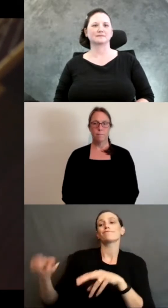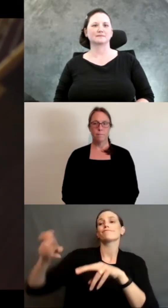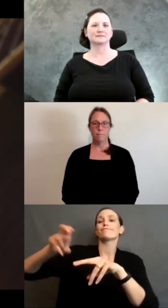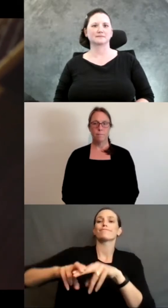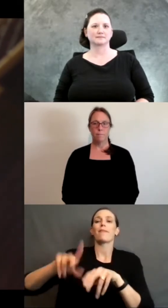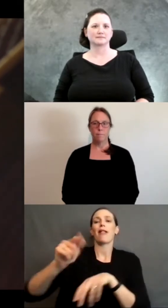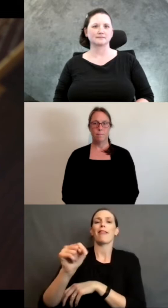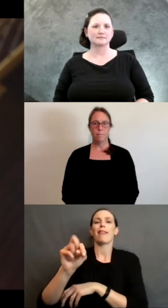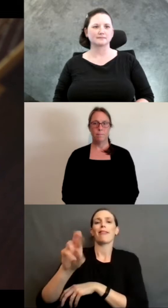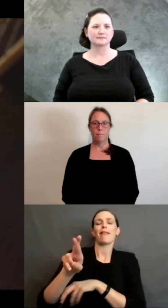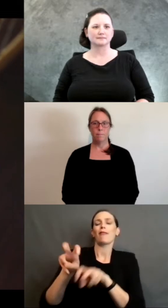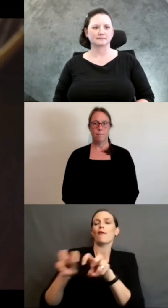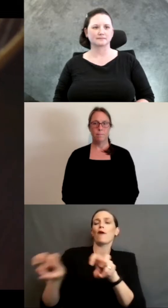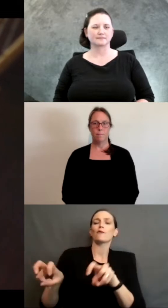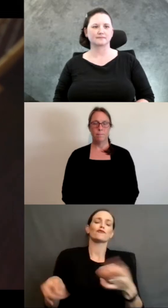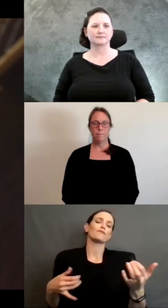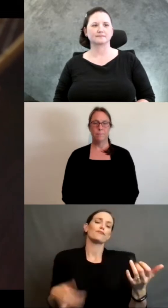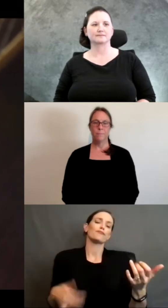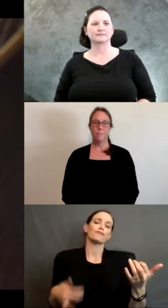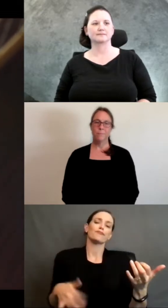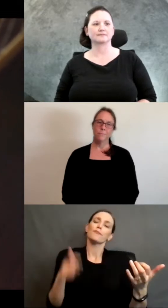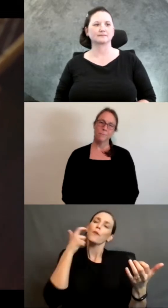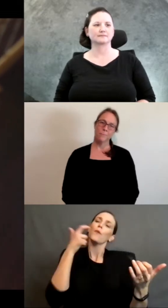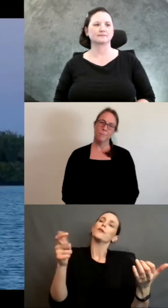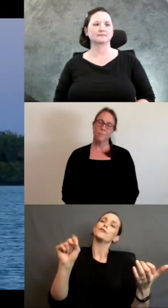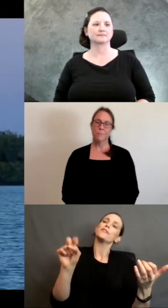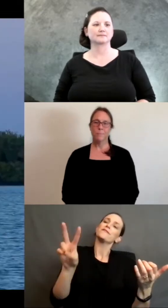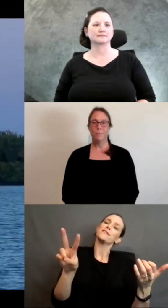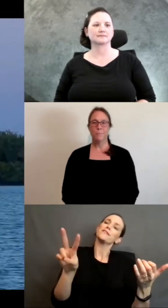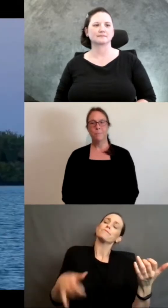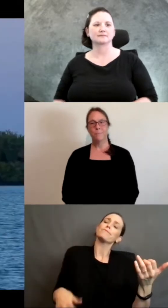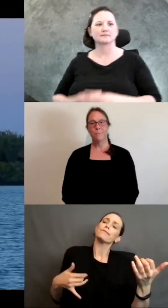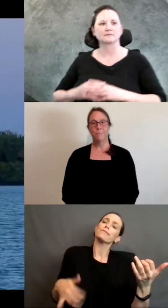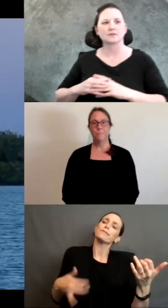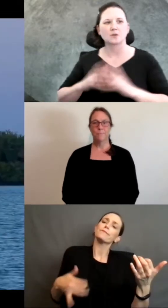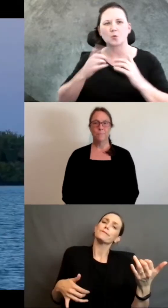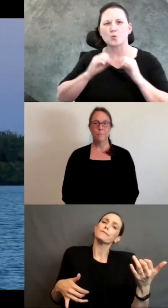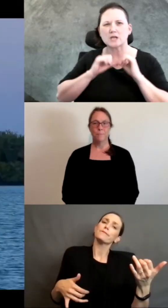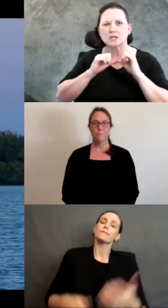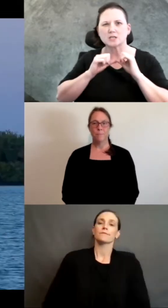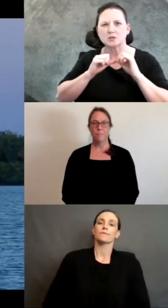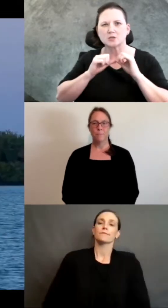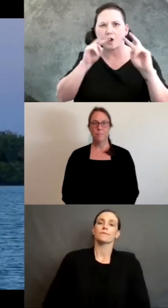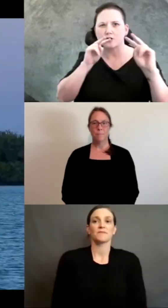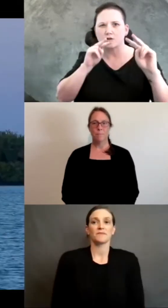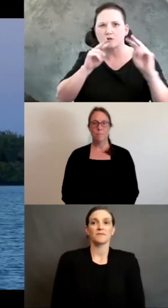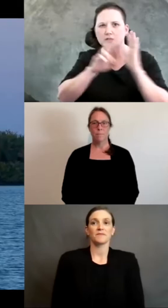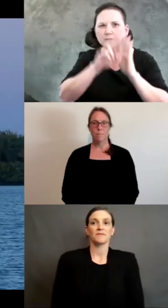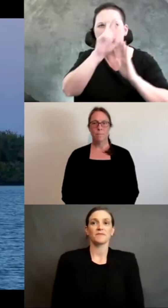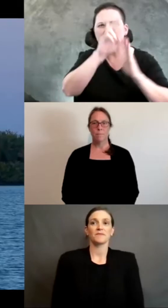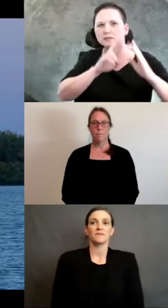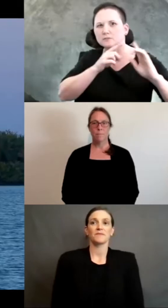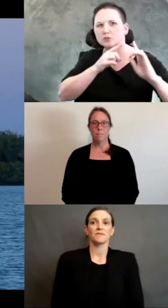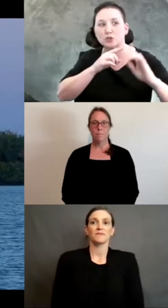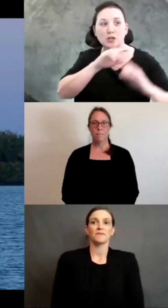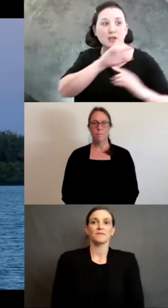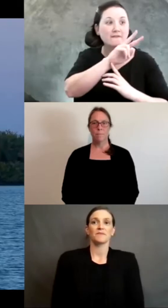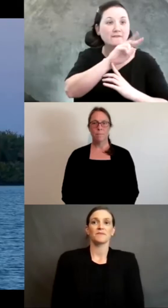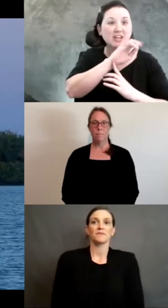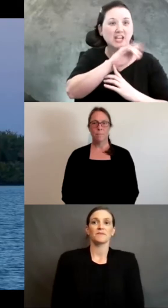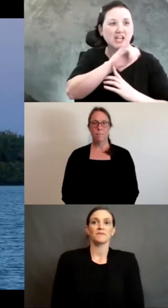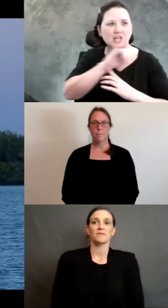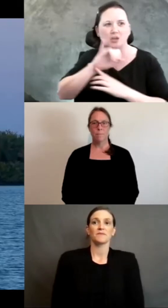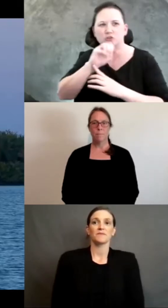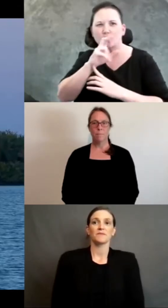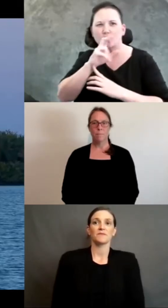guitar and watching the TV. Historic Destiny space mission. Vicky Ostentina and Johnny Craig will be the first blind astronauts to pilot